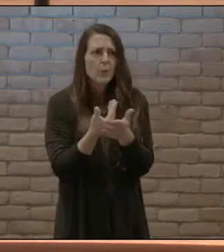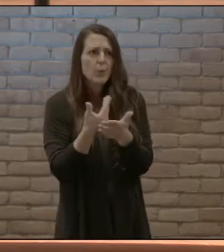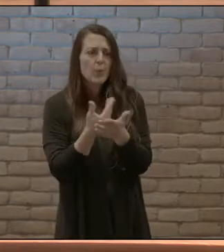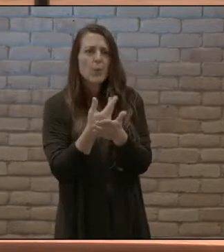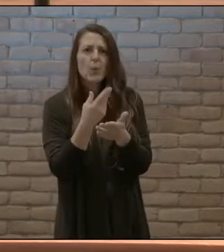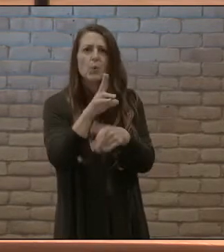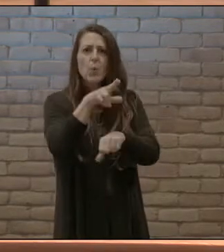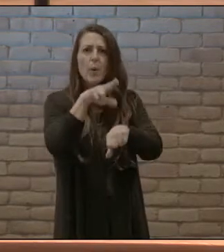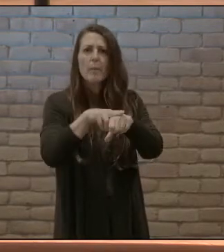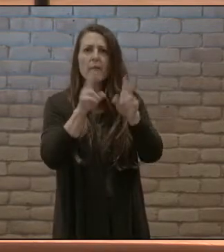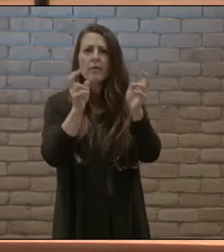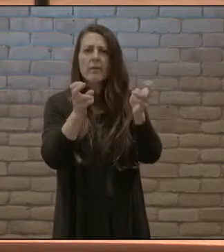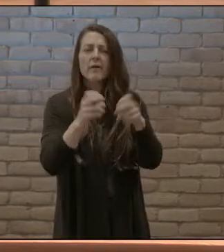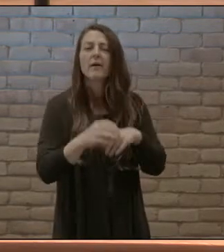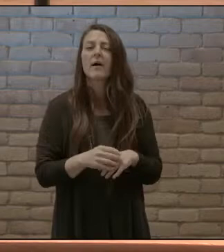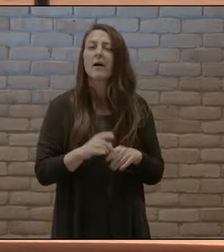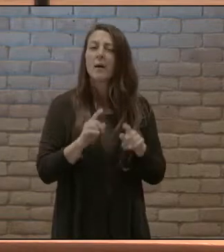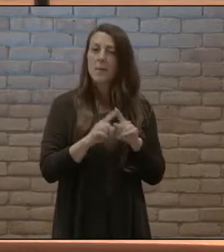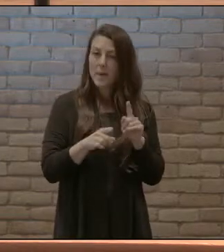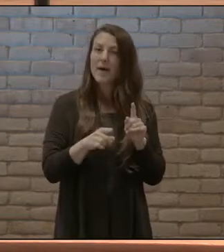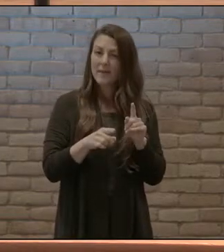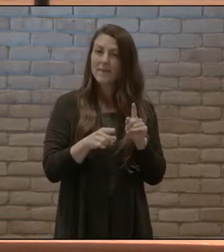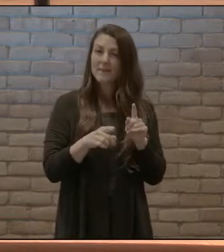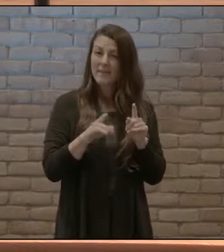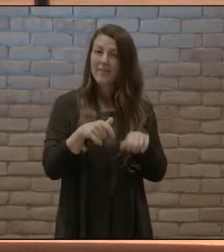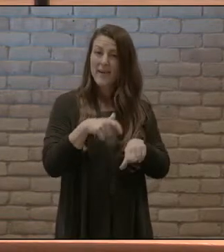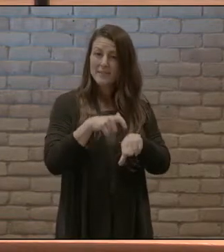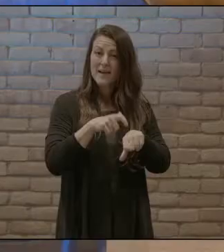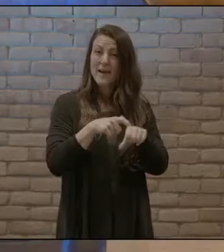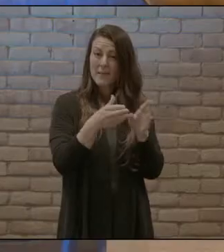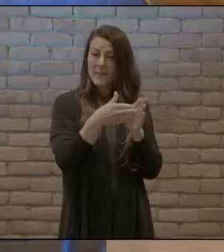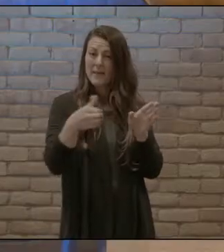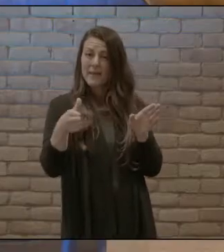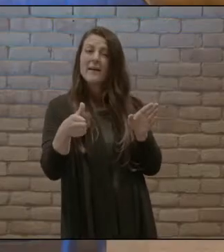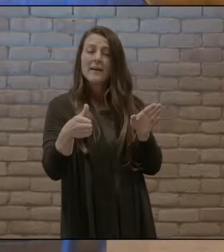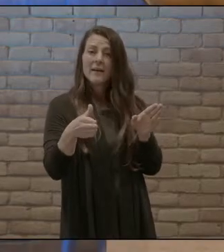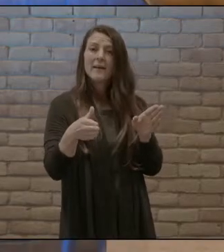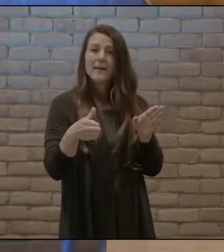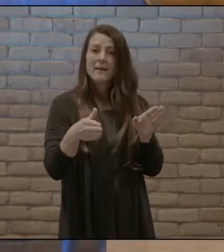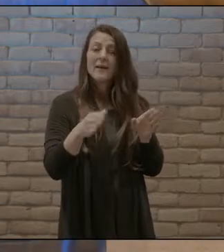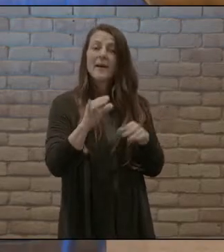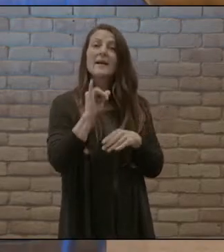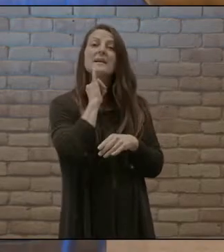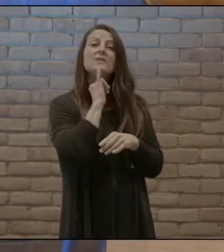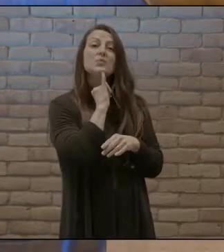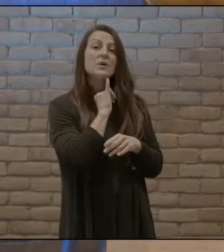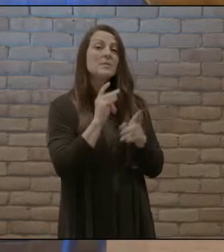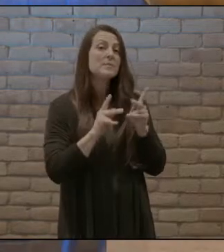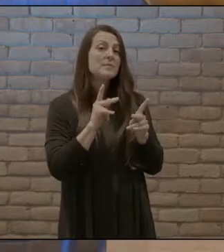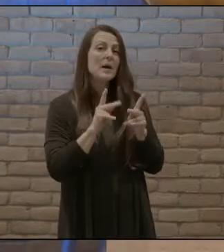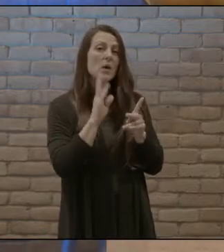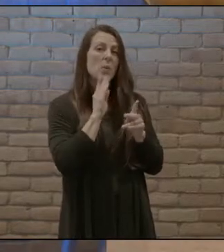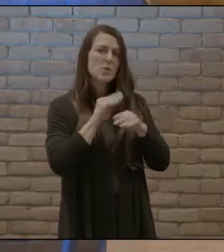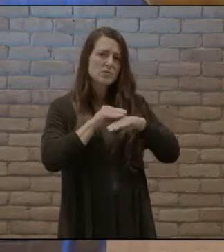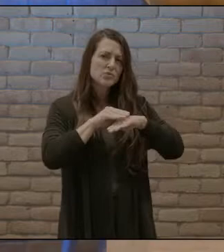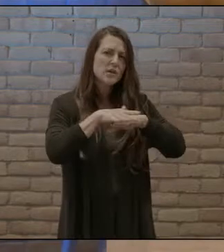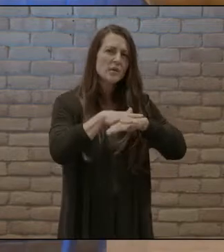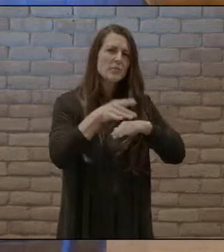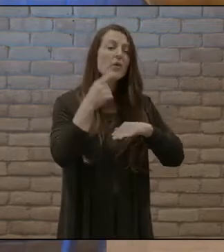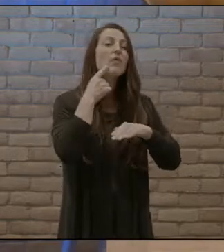was. But during that time, Israel was shaped for genuine